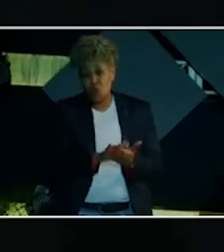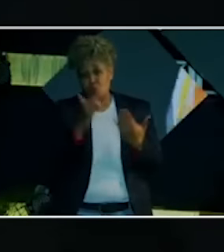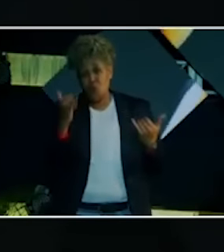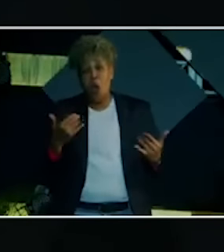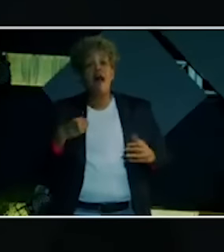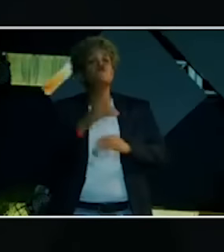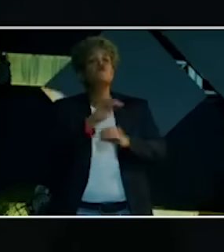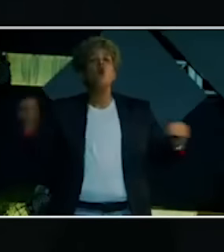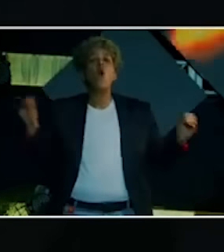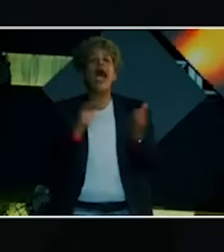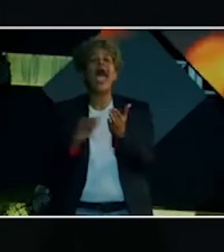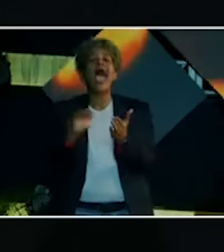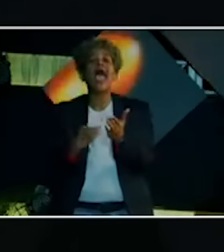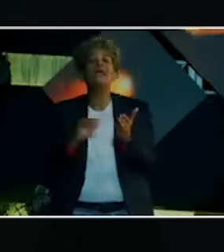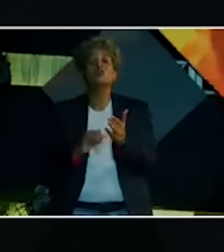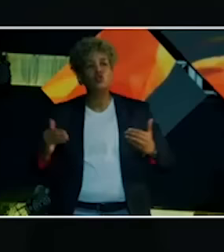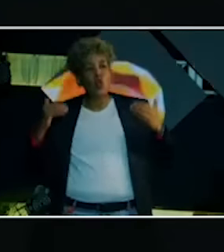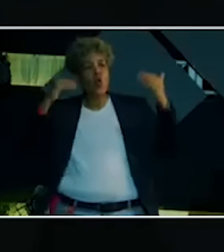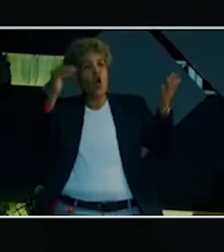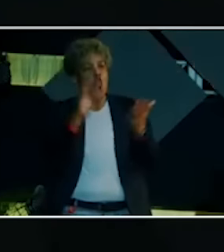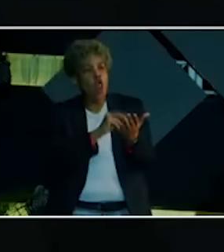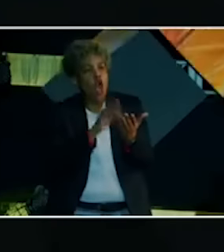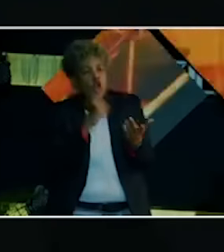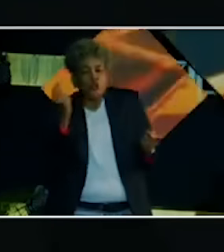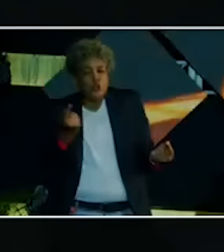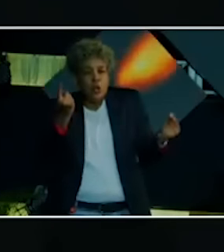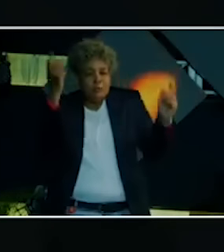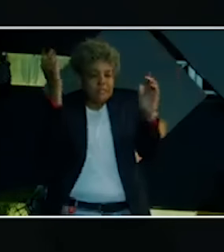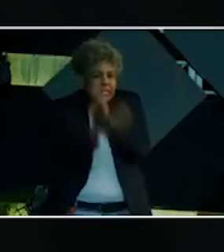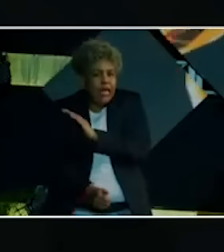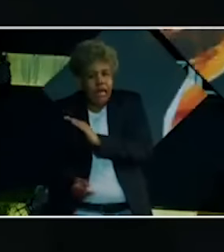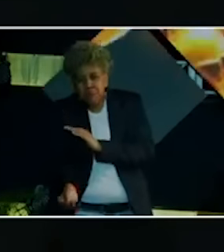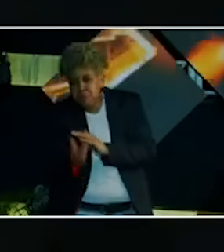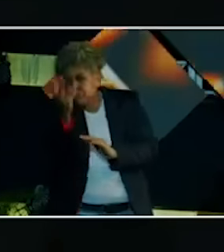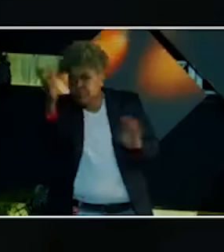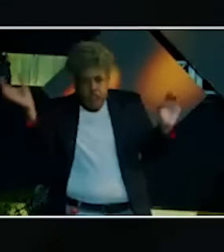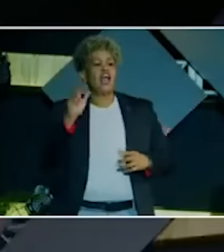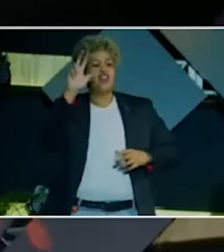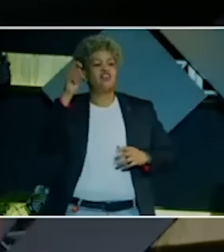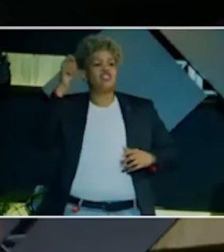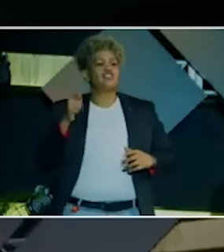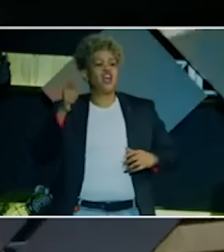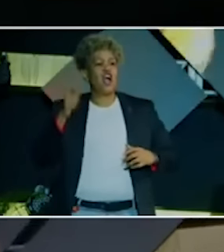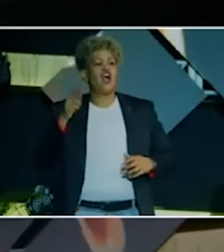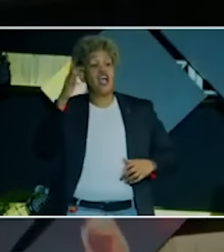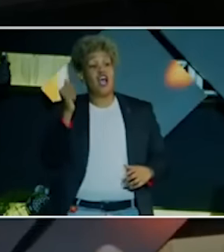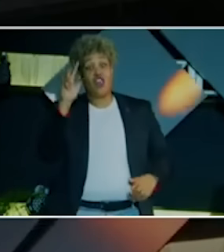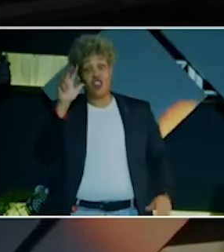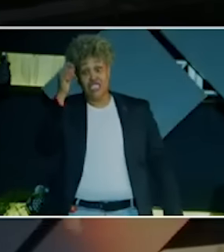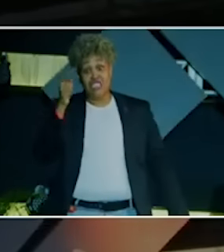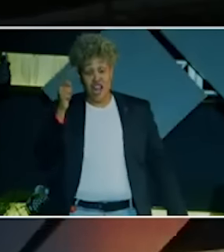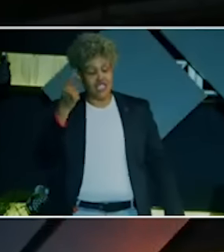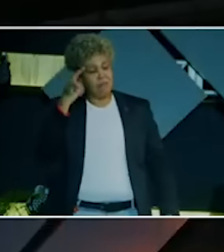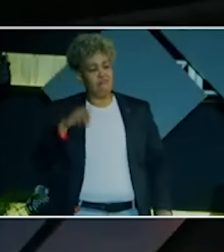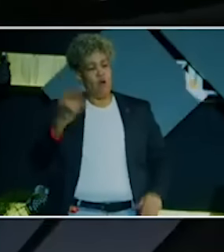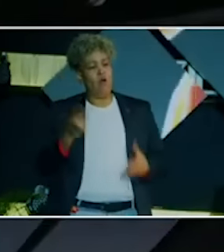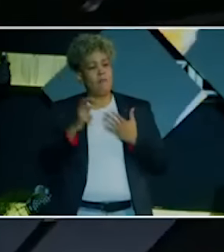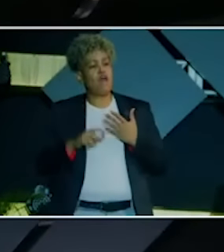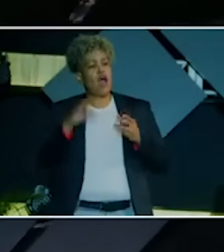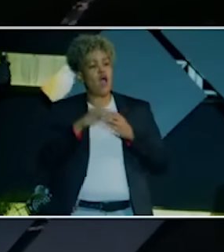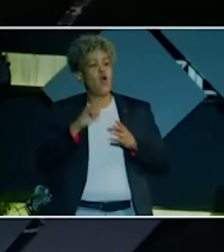no excuse to get out there and get a skill and get certified. The youngsters awarded on the weekend